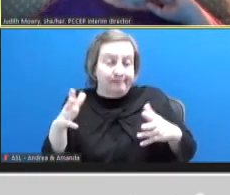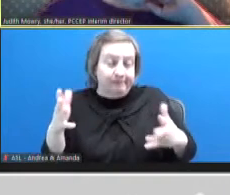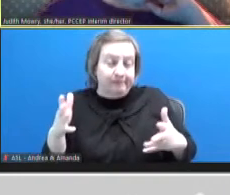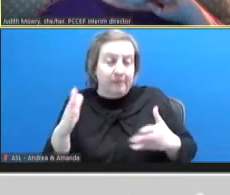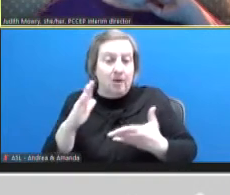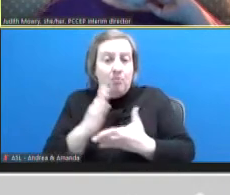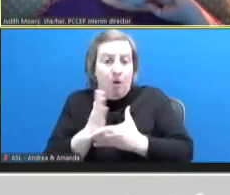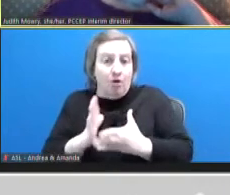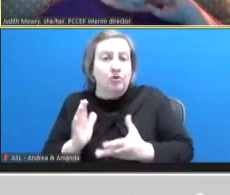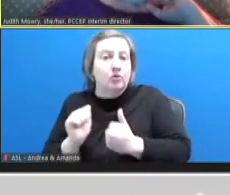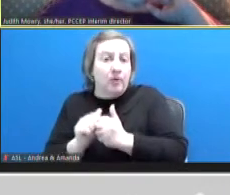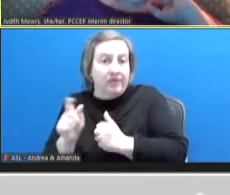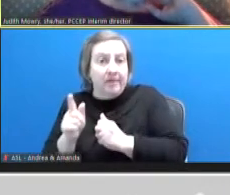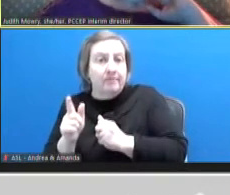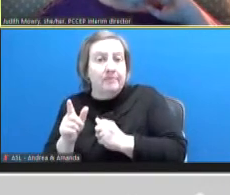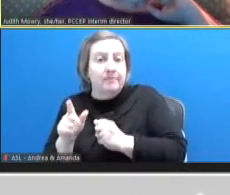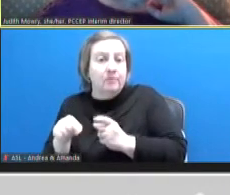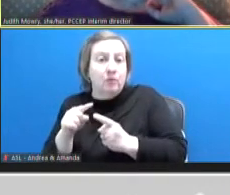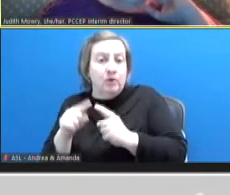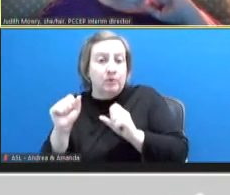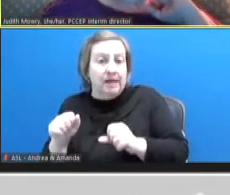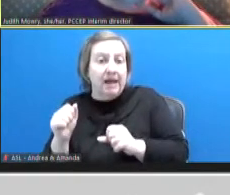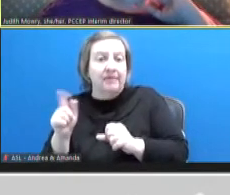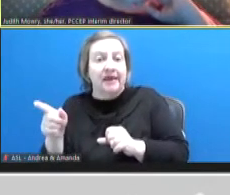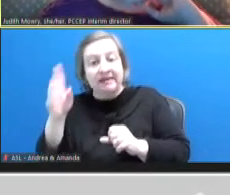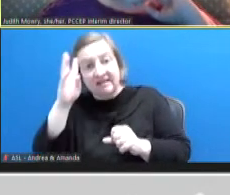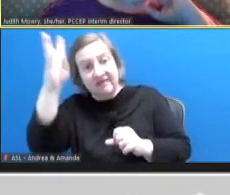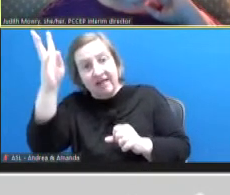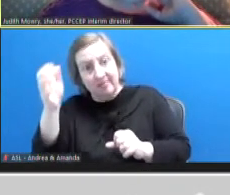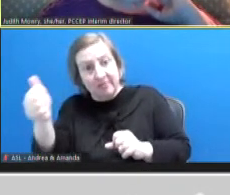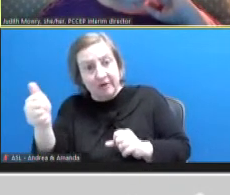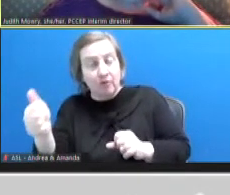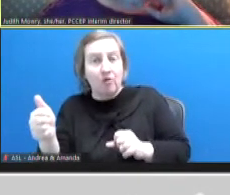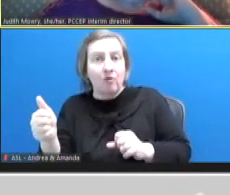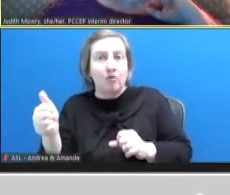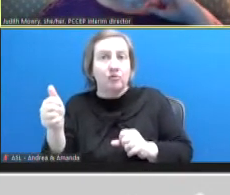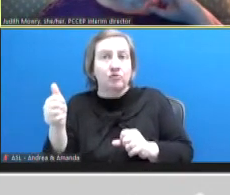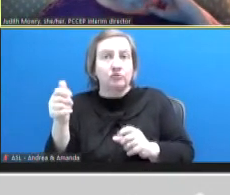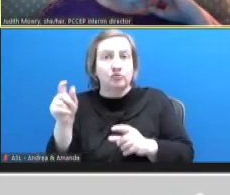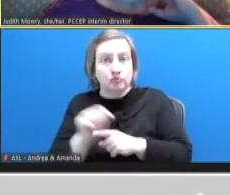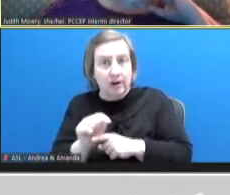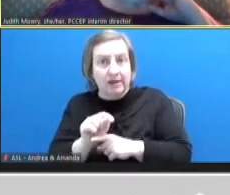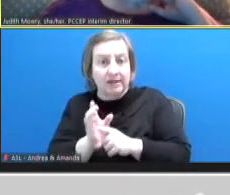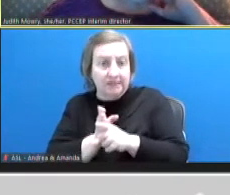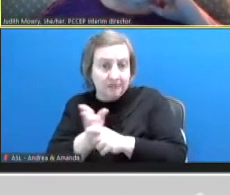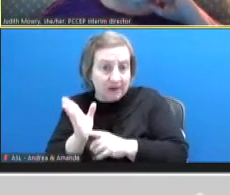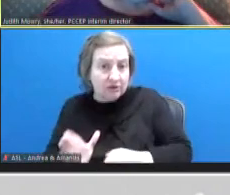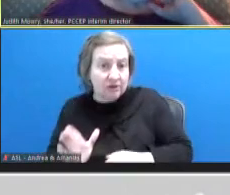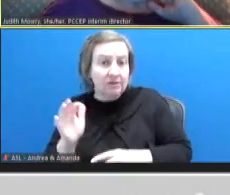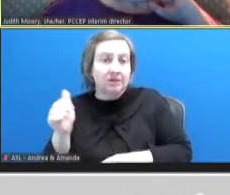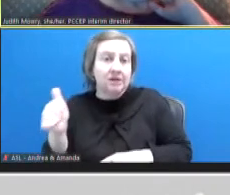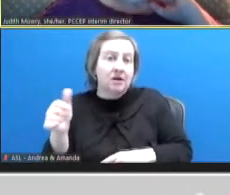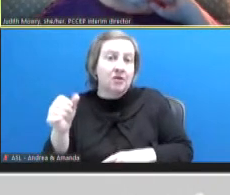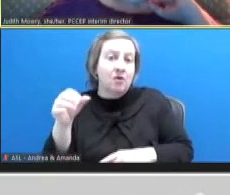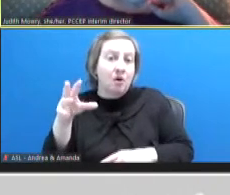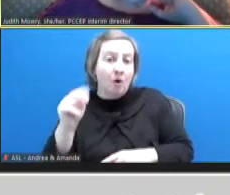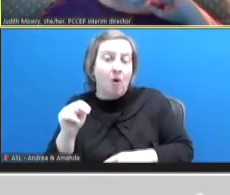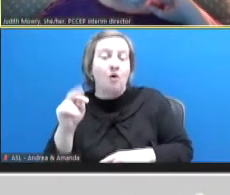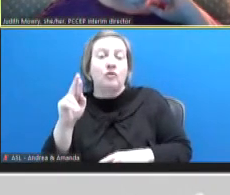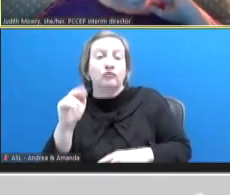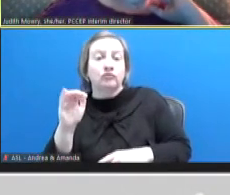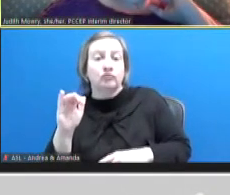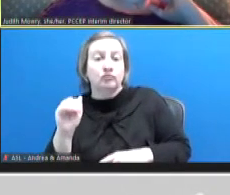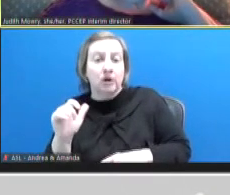partner with them as we can. They develop their own, they have their own training specialists. They develop their own racial equity